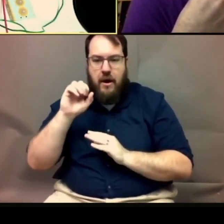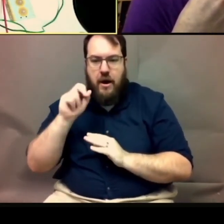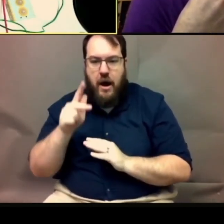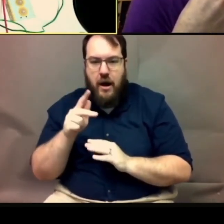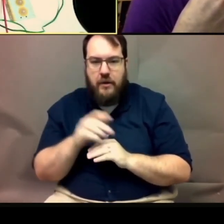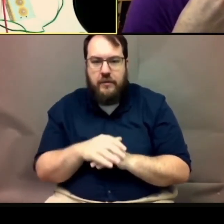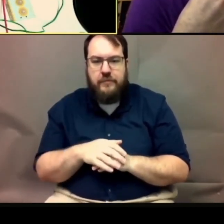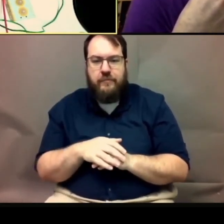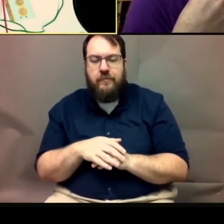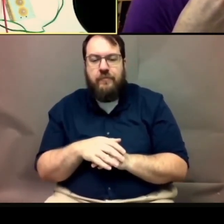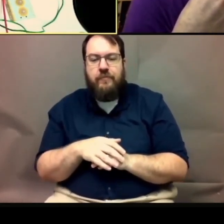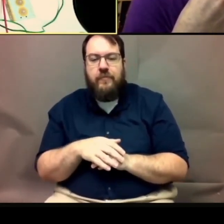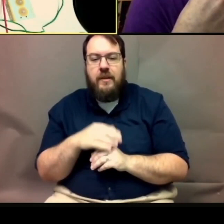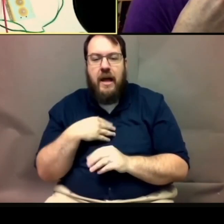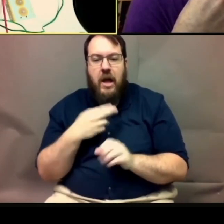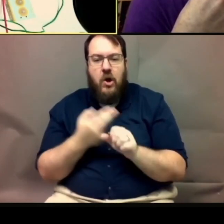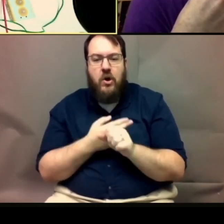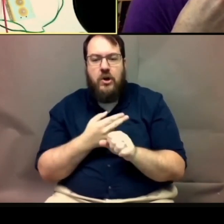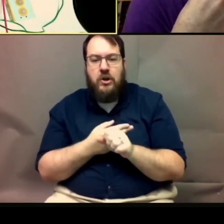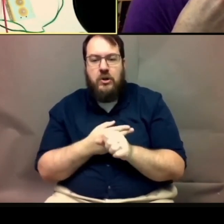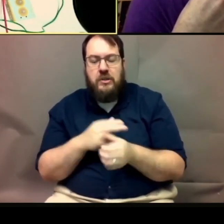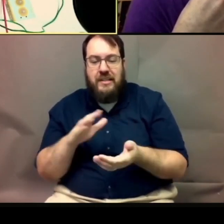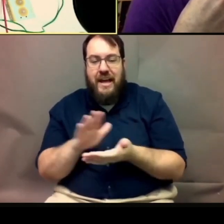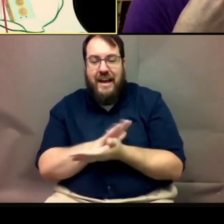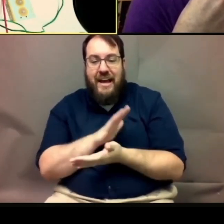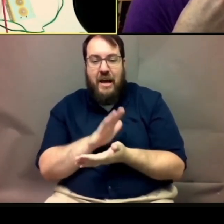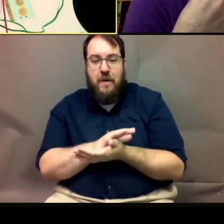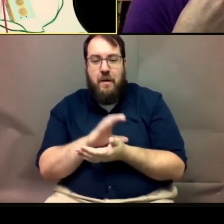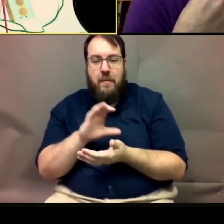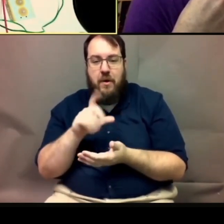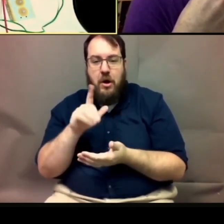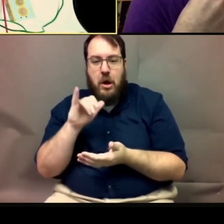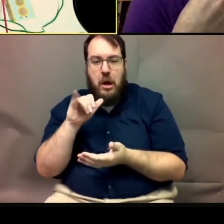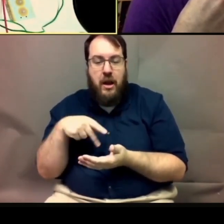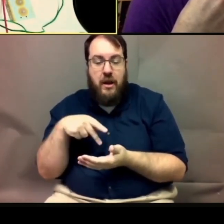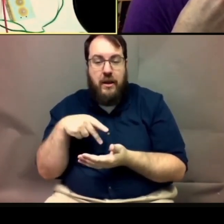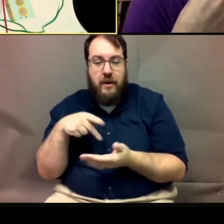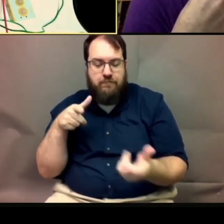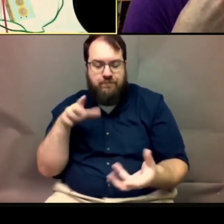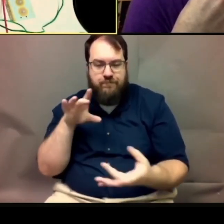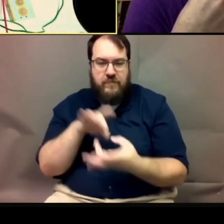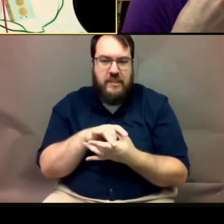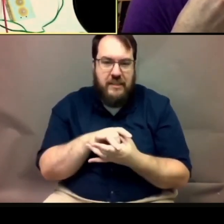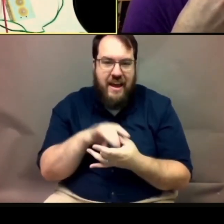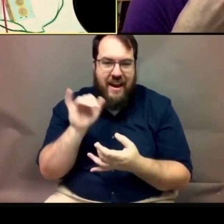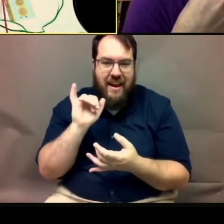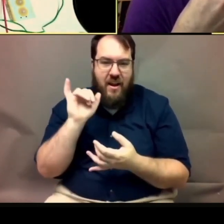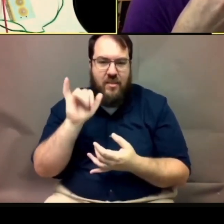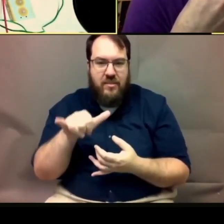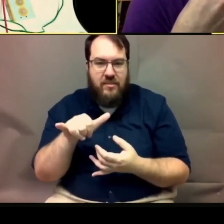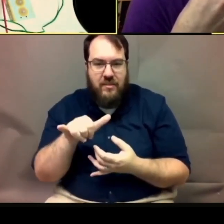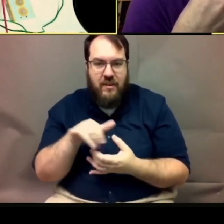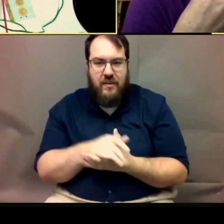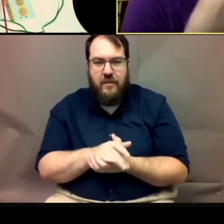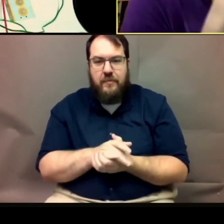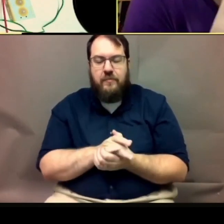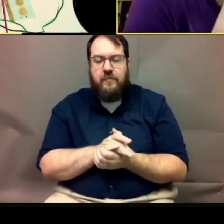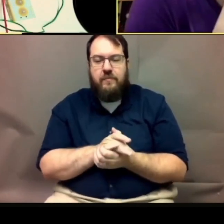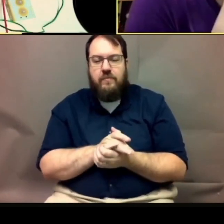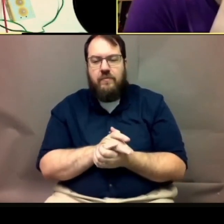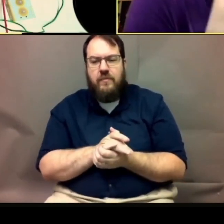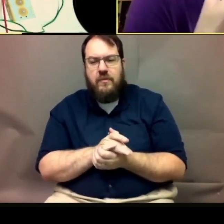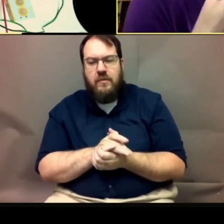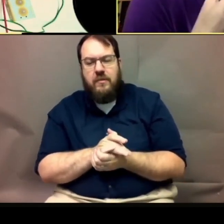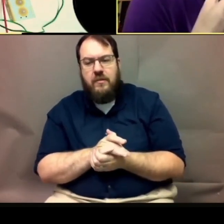clips dirty. I put a paper clip here, and I just stuck the Play-Doh on top of the paper clip. So each and Colleen,